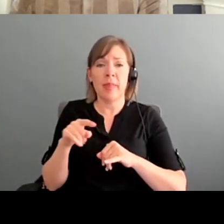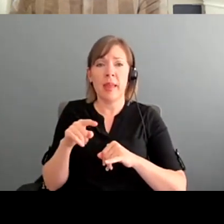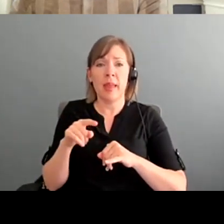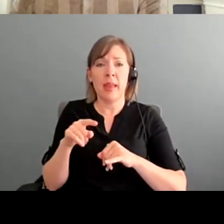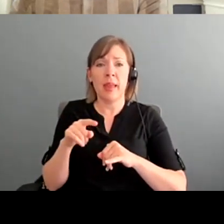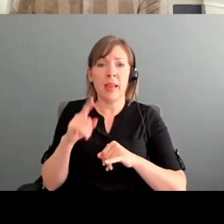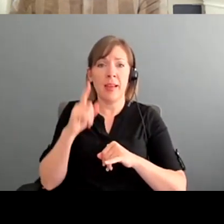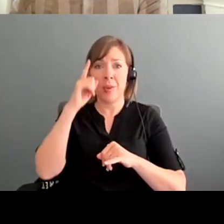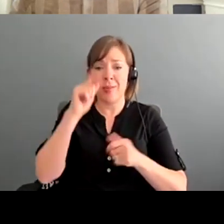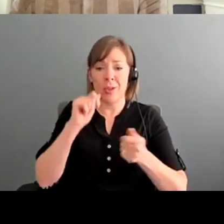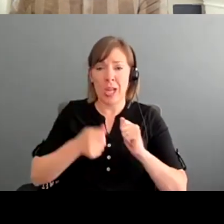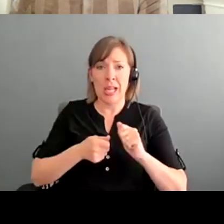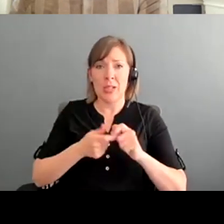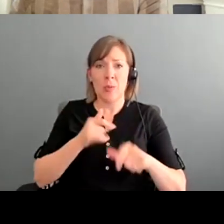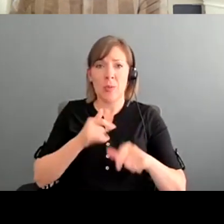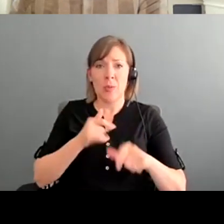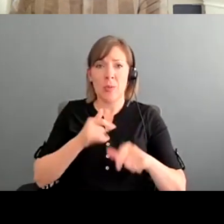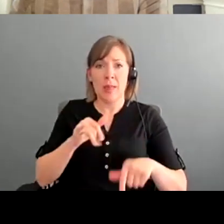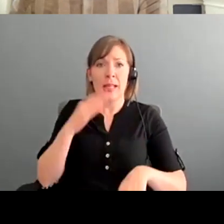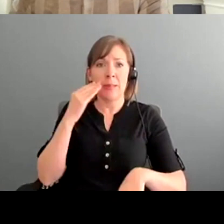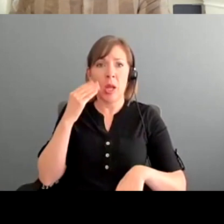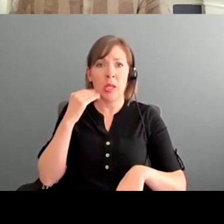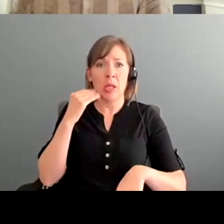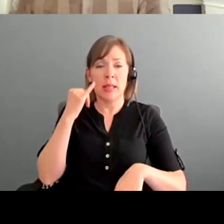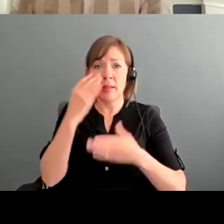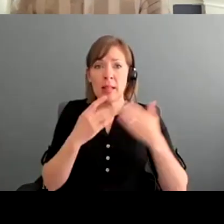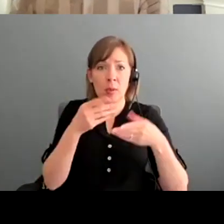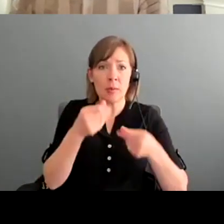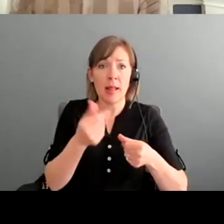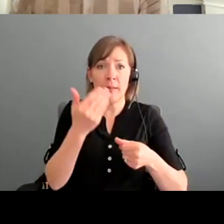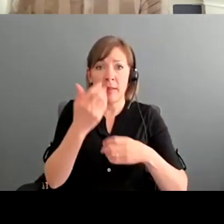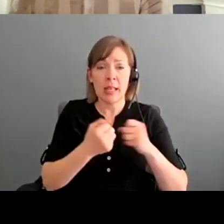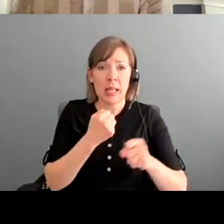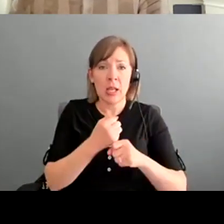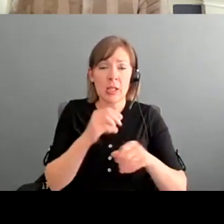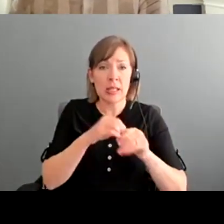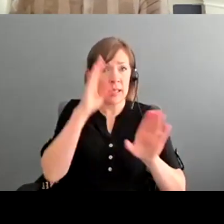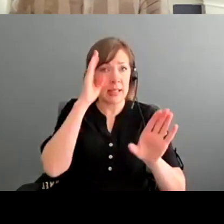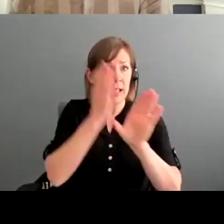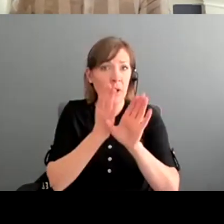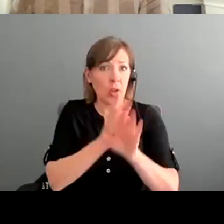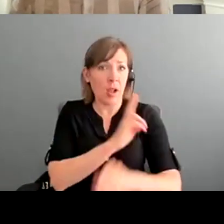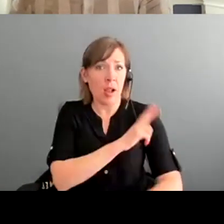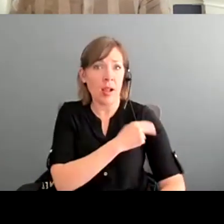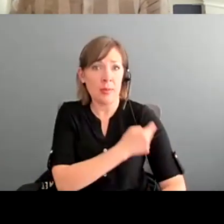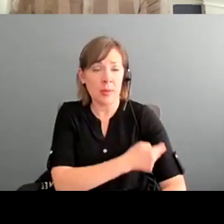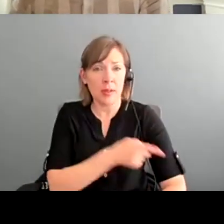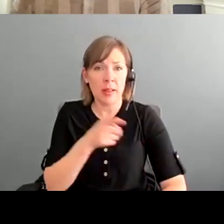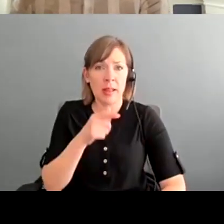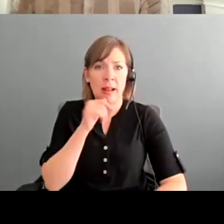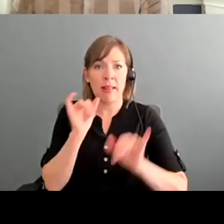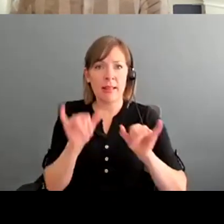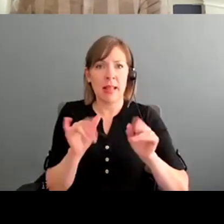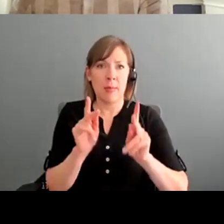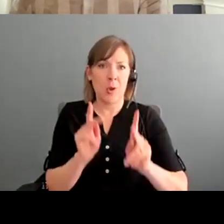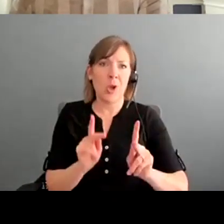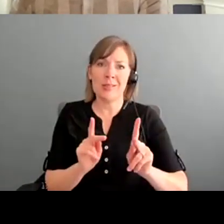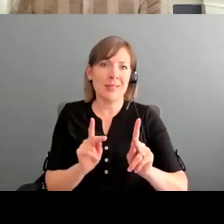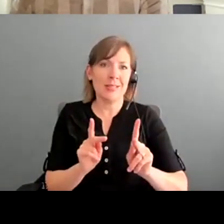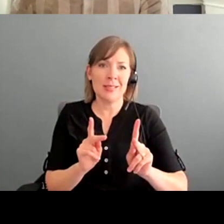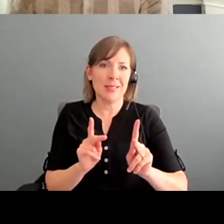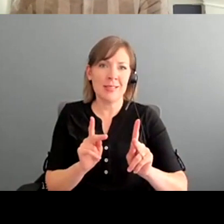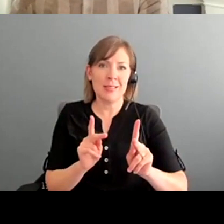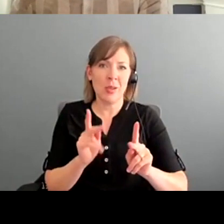forever changed by that experience. If somebody spent 15 years in a psychiatric hospital, they're not the person that they went